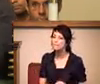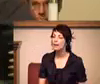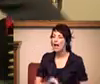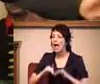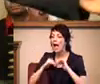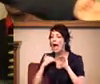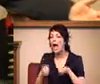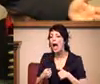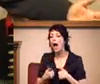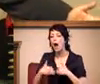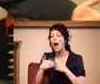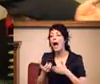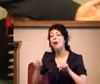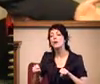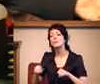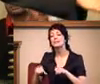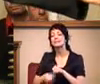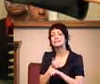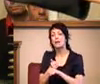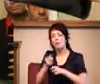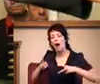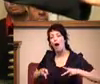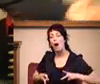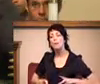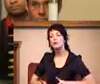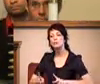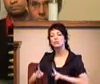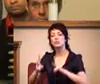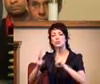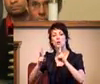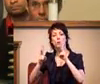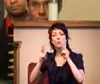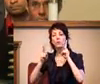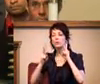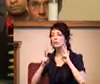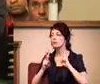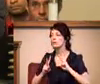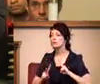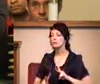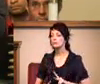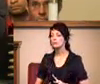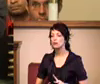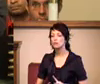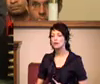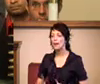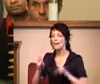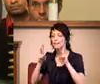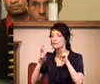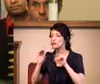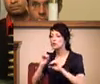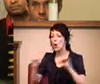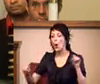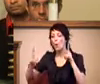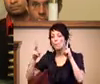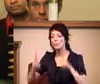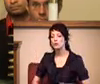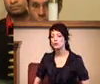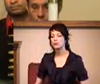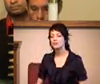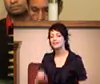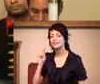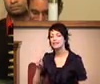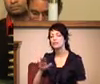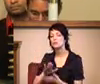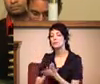How can we make an opportunity so that no one has to be blinded to bring